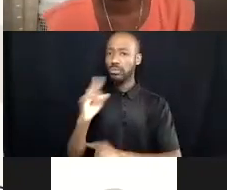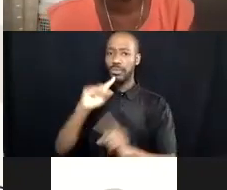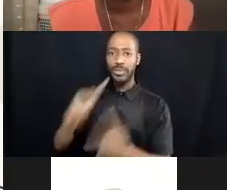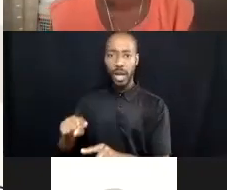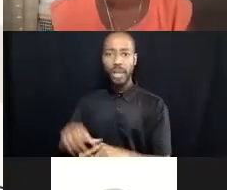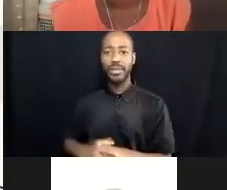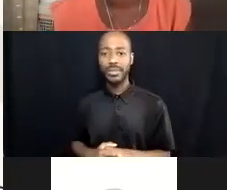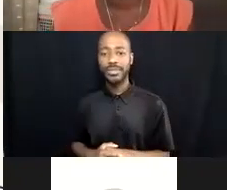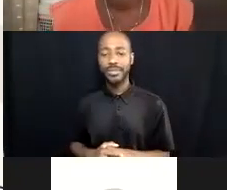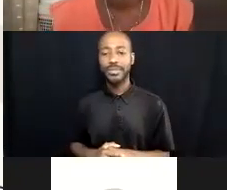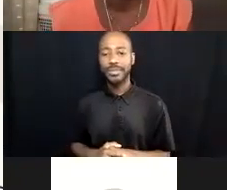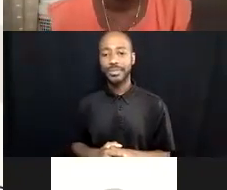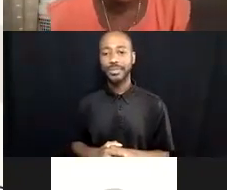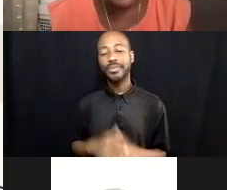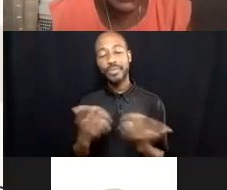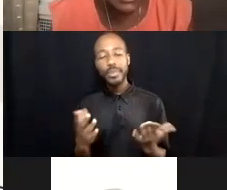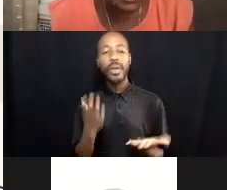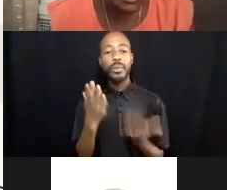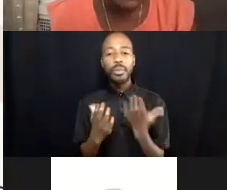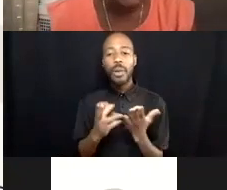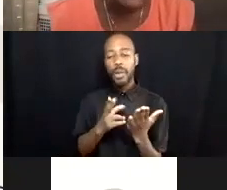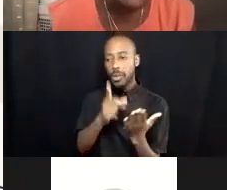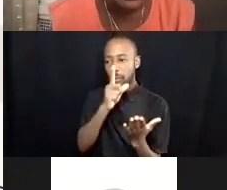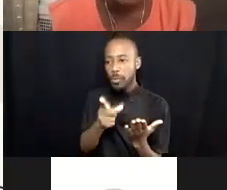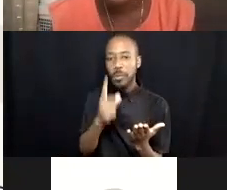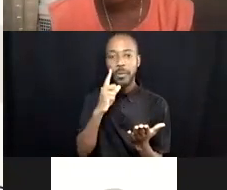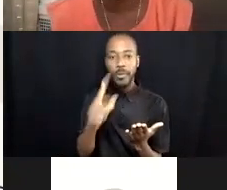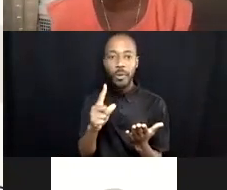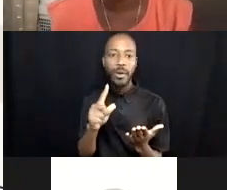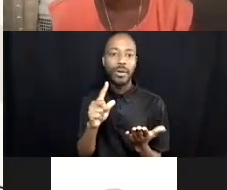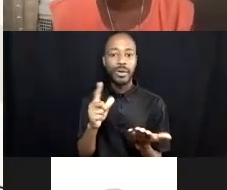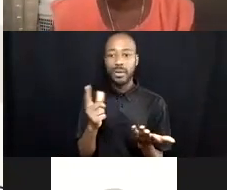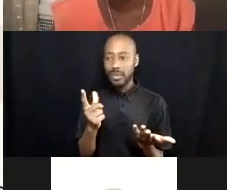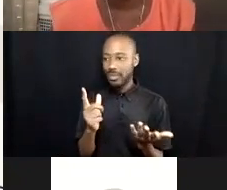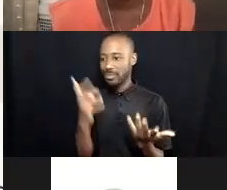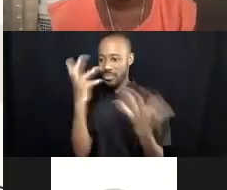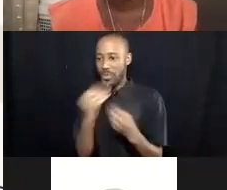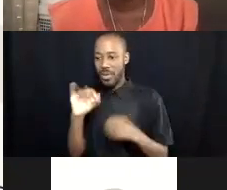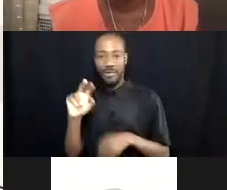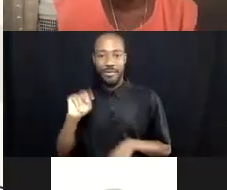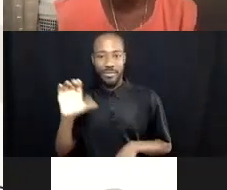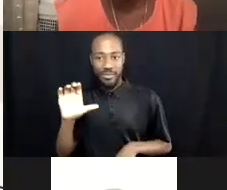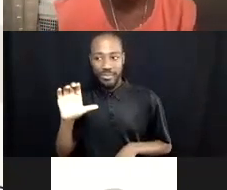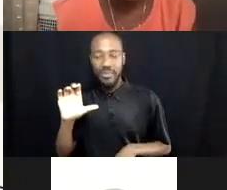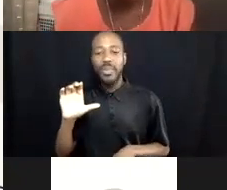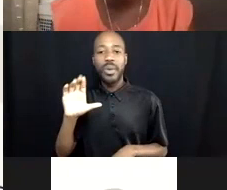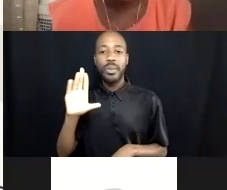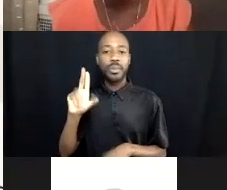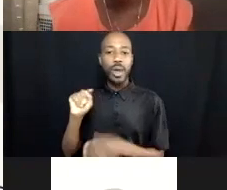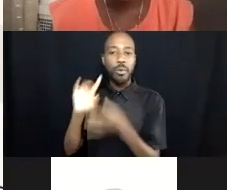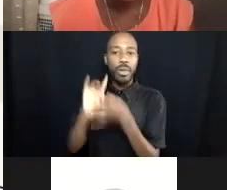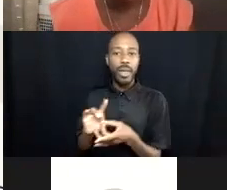this is probably true for the uniqueness and the beauty of those of us in North Carolina. But when it comes to